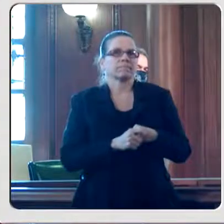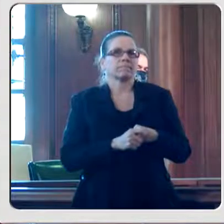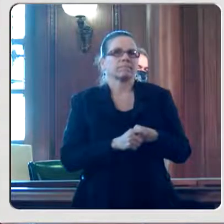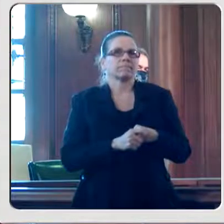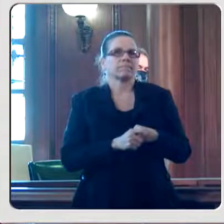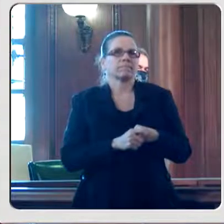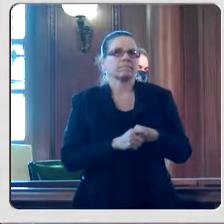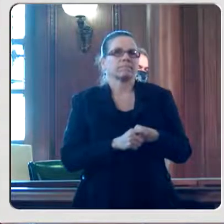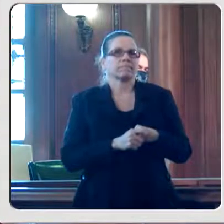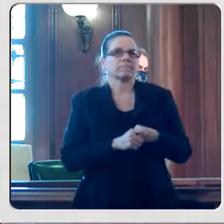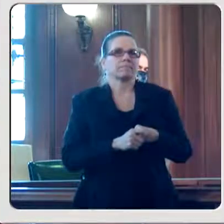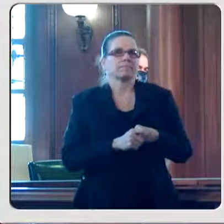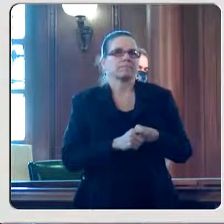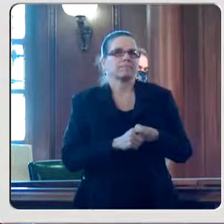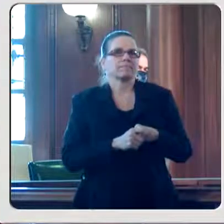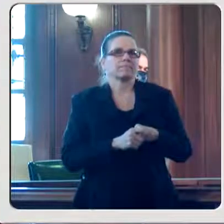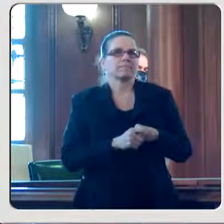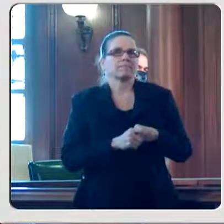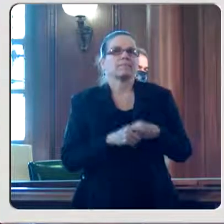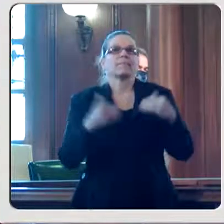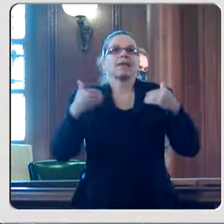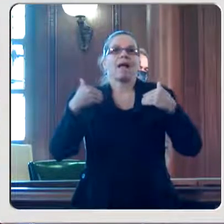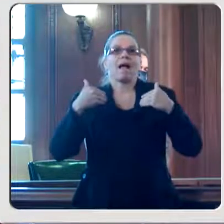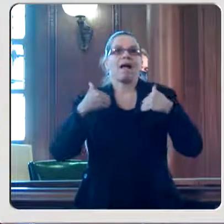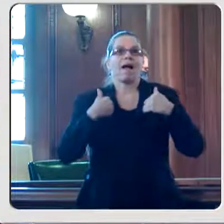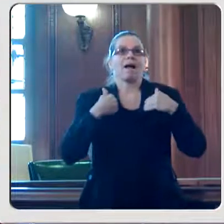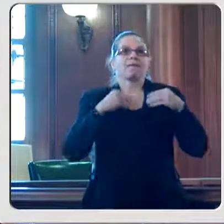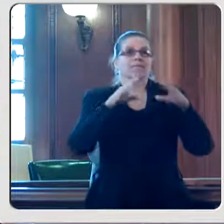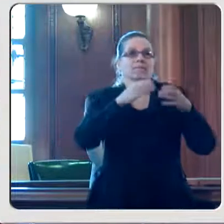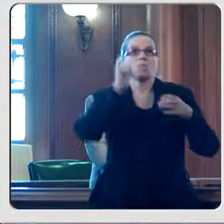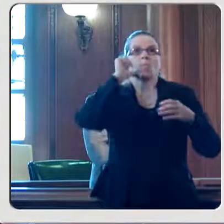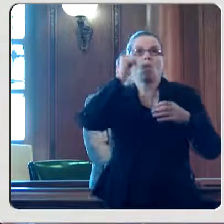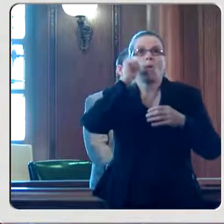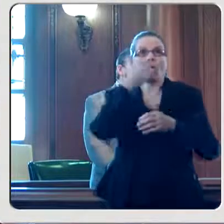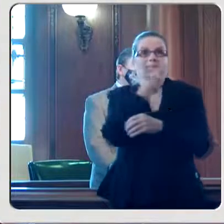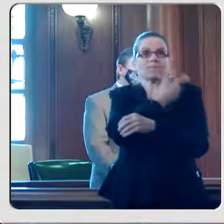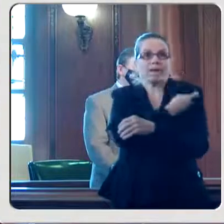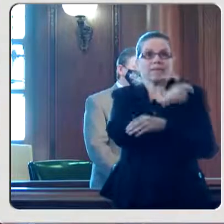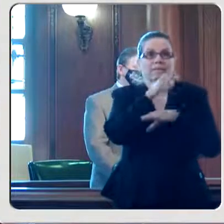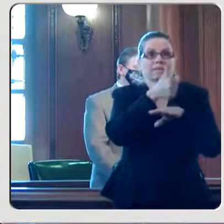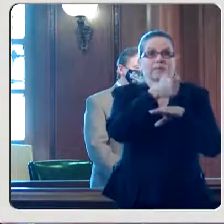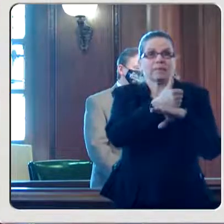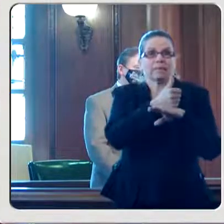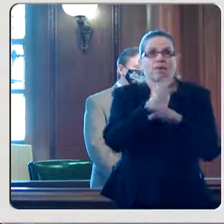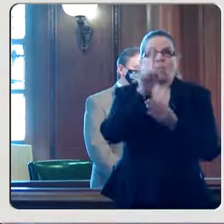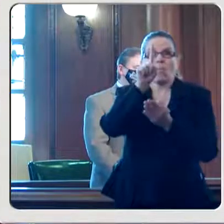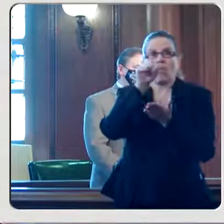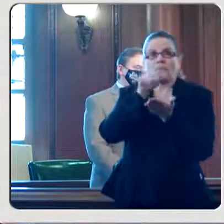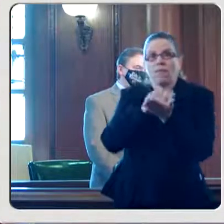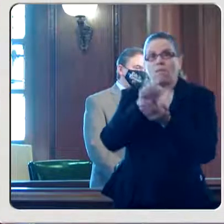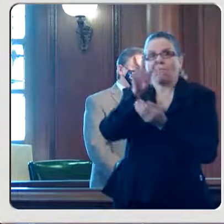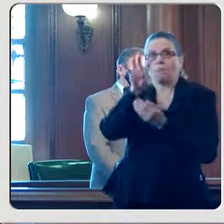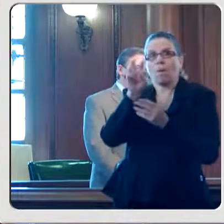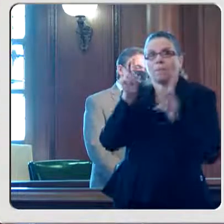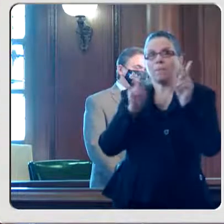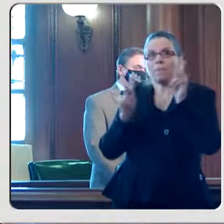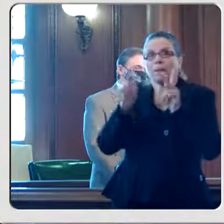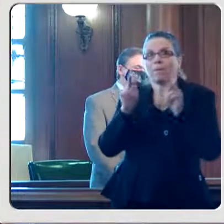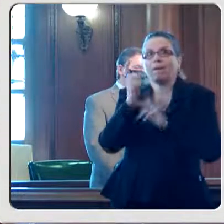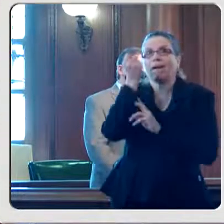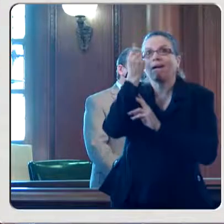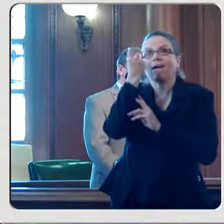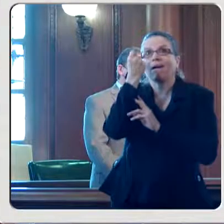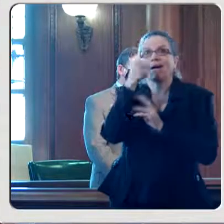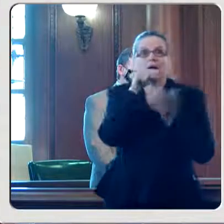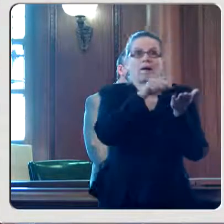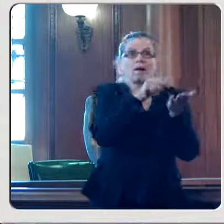tomorrow. It's important for me to say, this is only for individuals who have received their